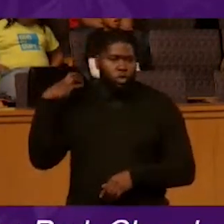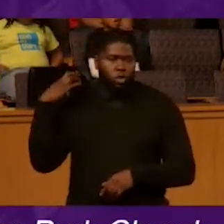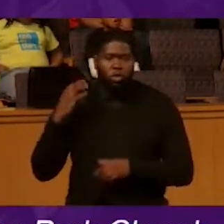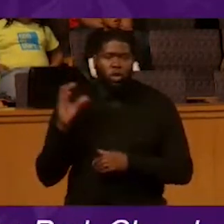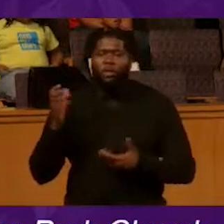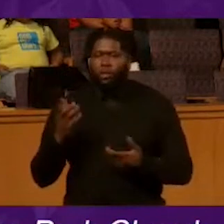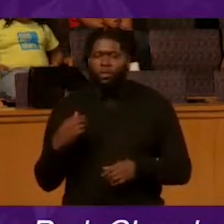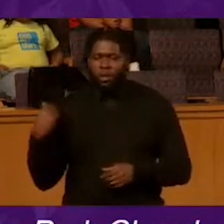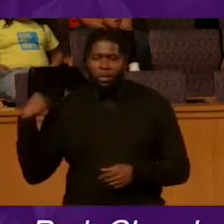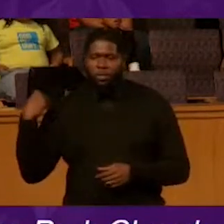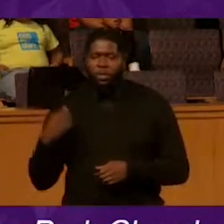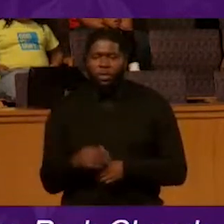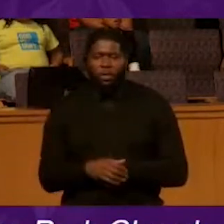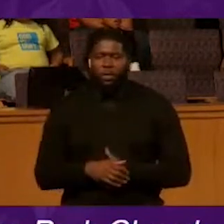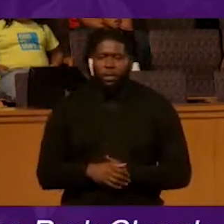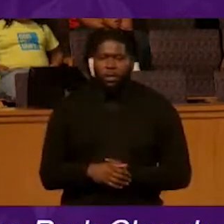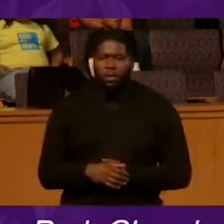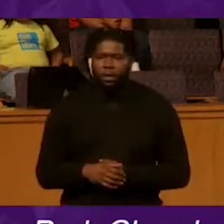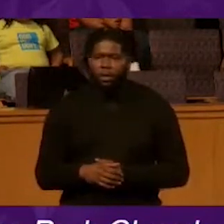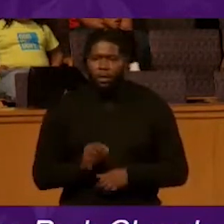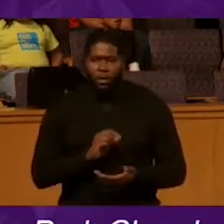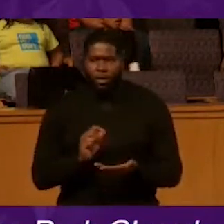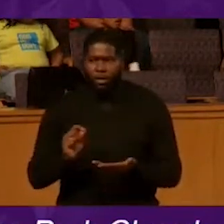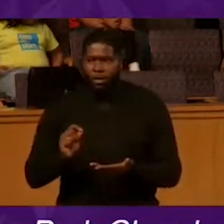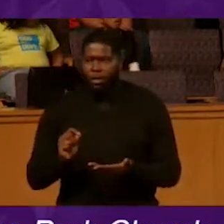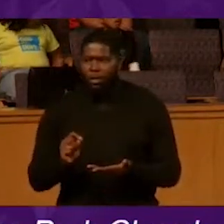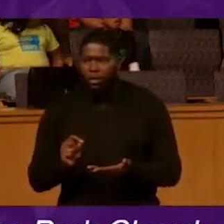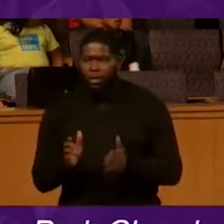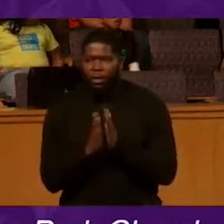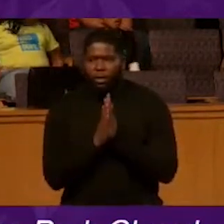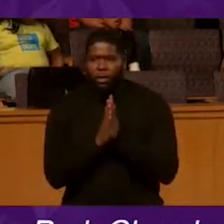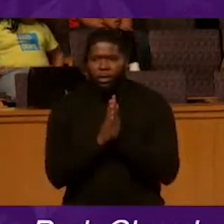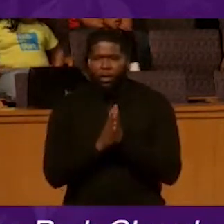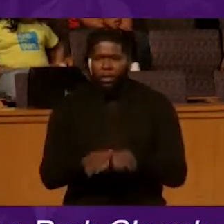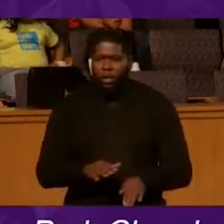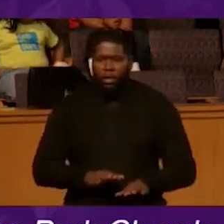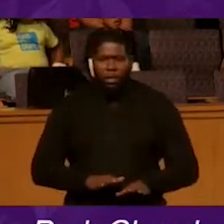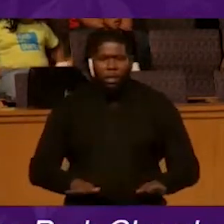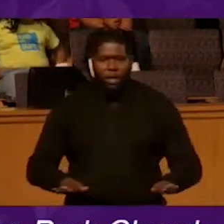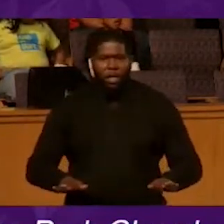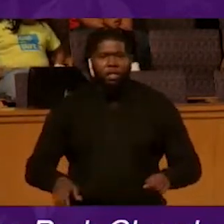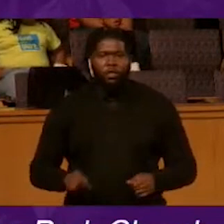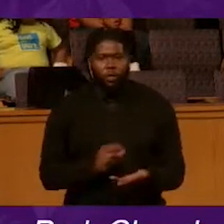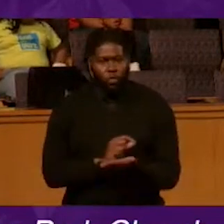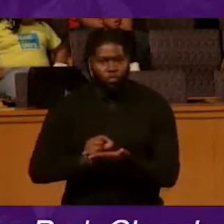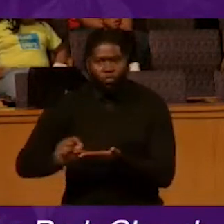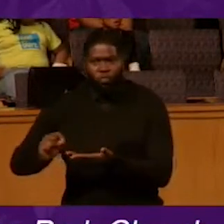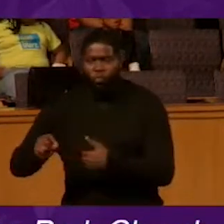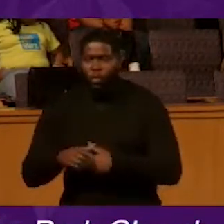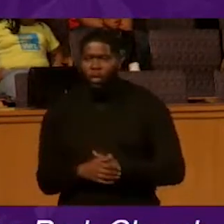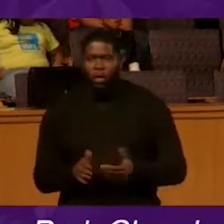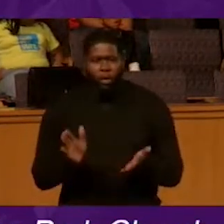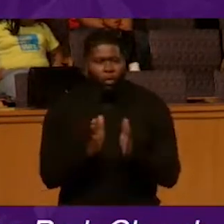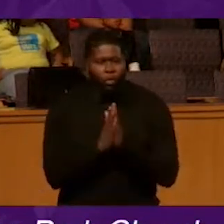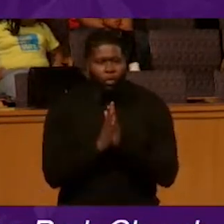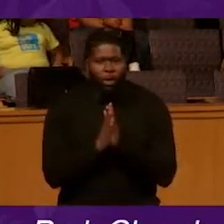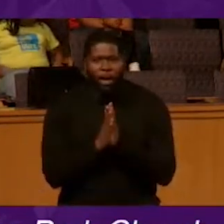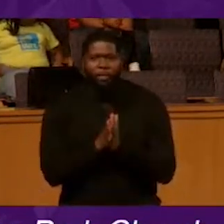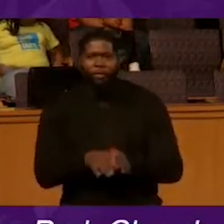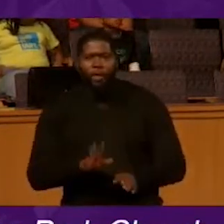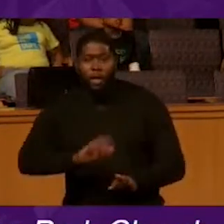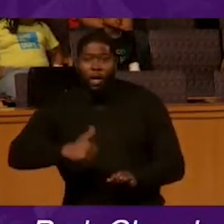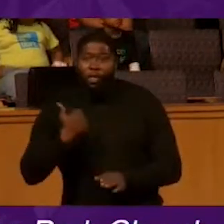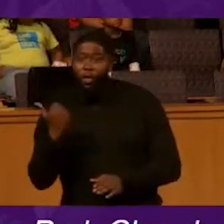prayer requests that our kids wrote were such unselfish prayers. They were praying for other